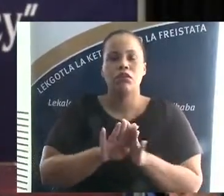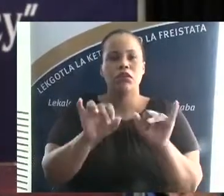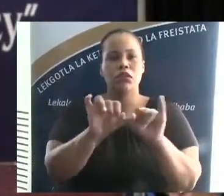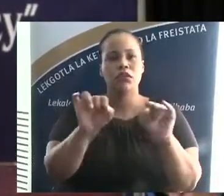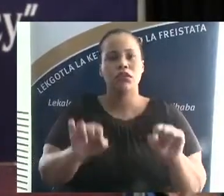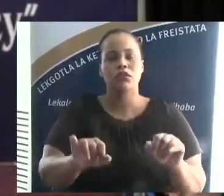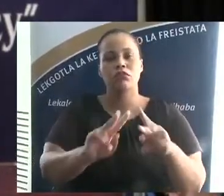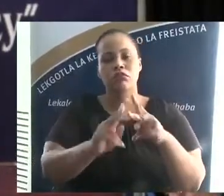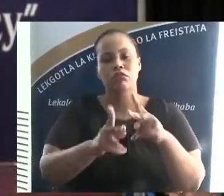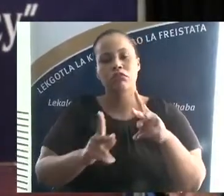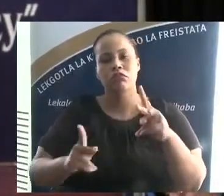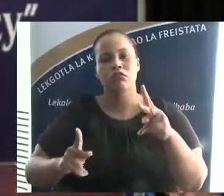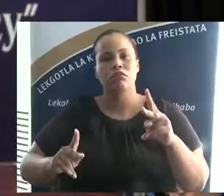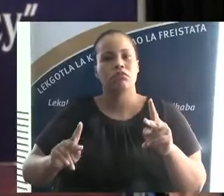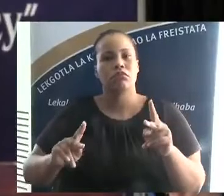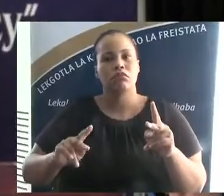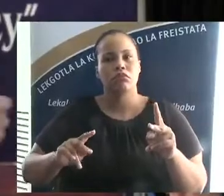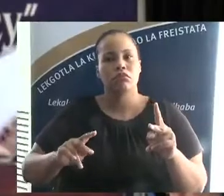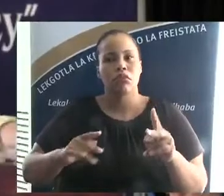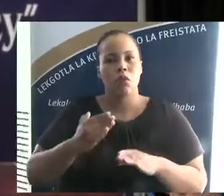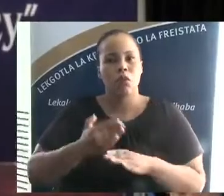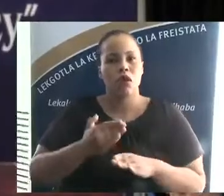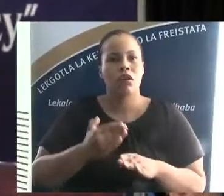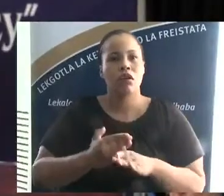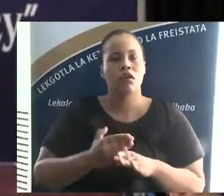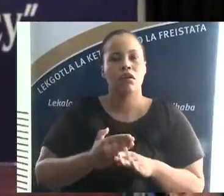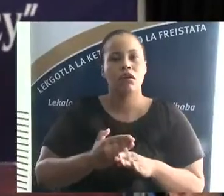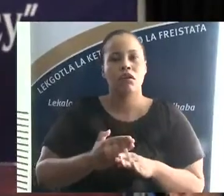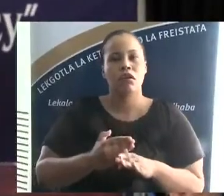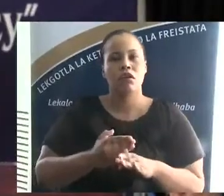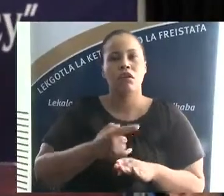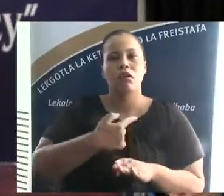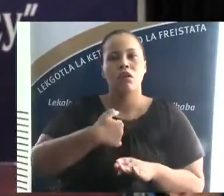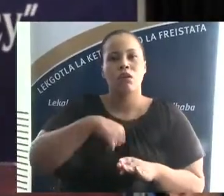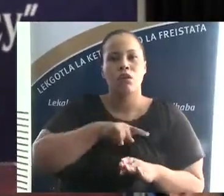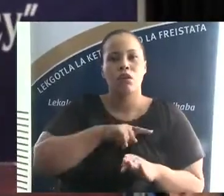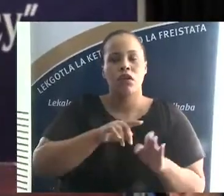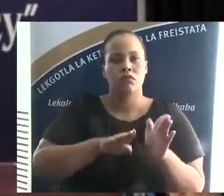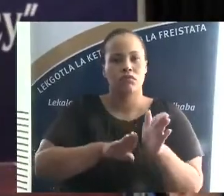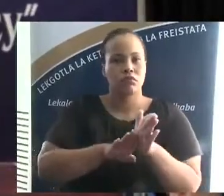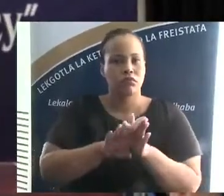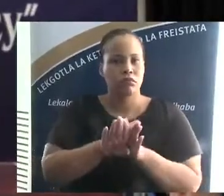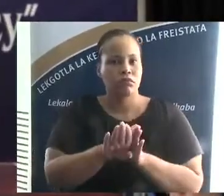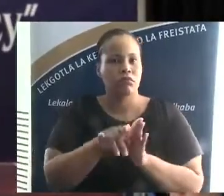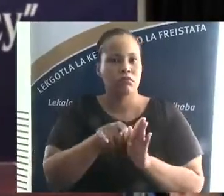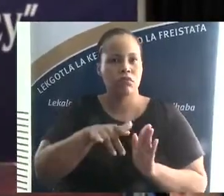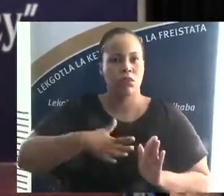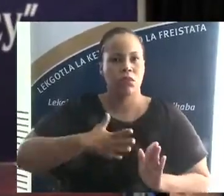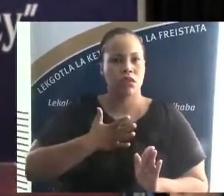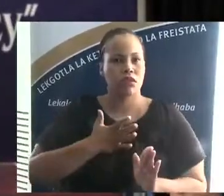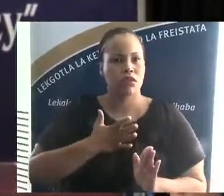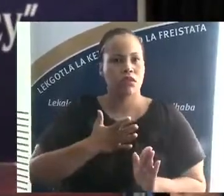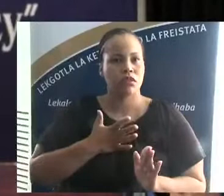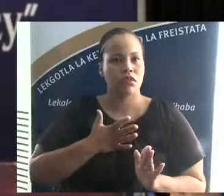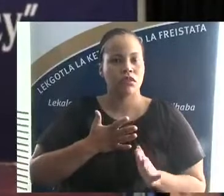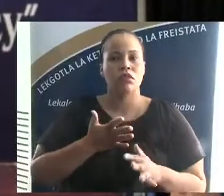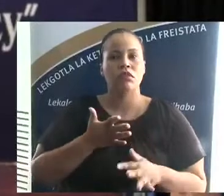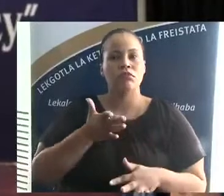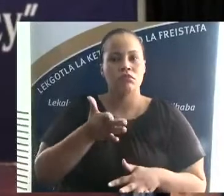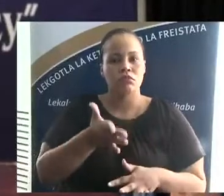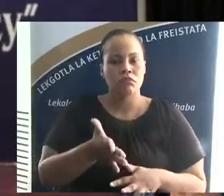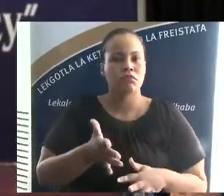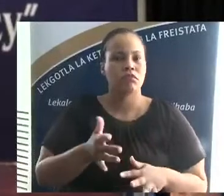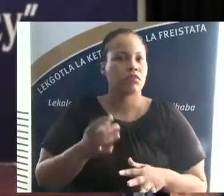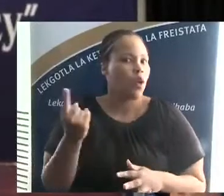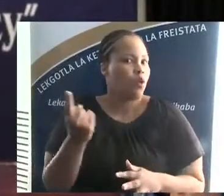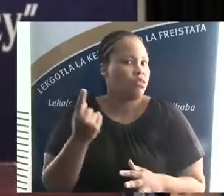to generate revenue and revenue management to increase these allocations. It's the only way we're going to stimulate the